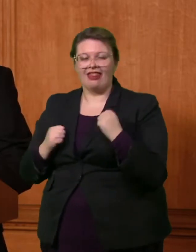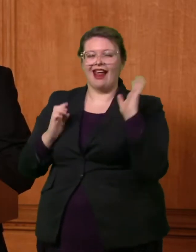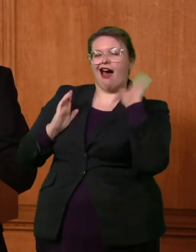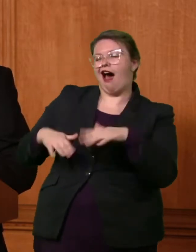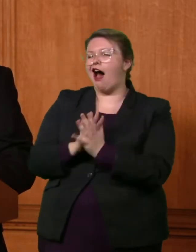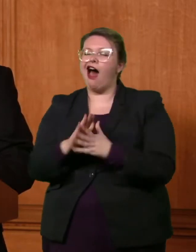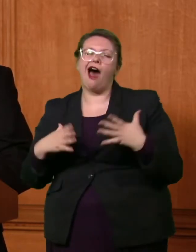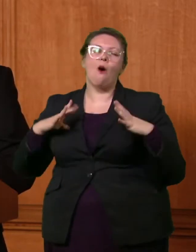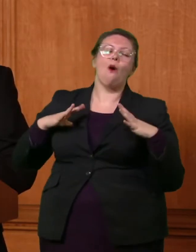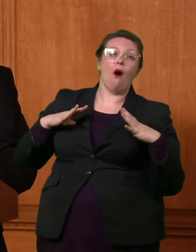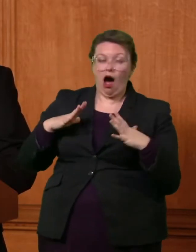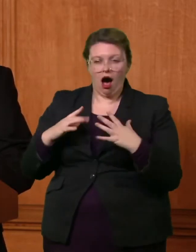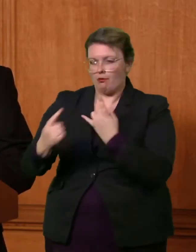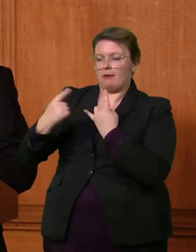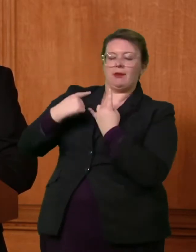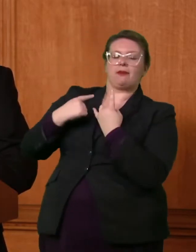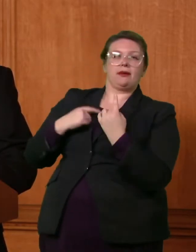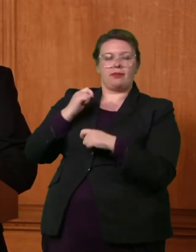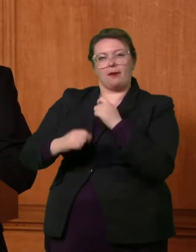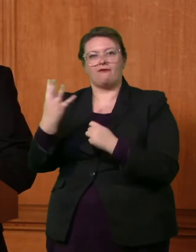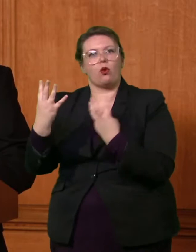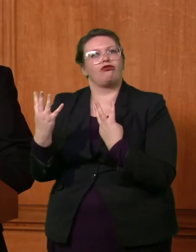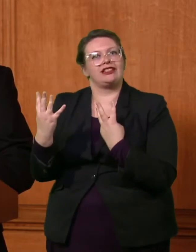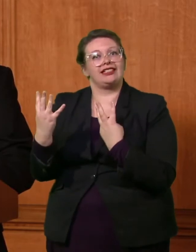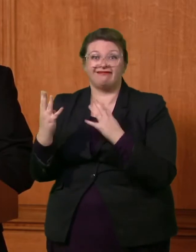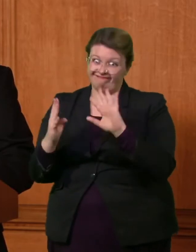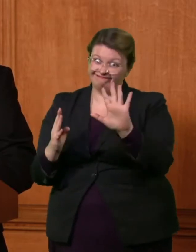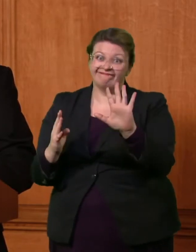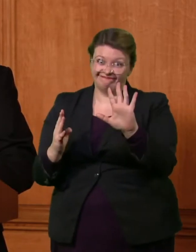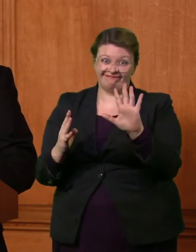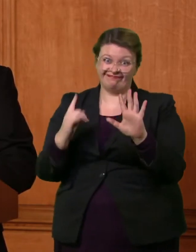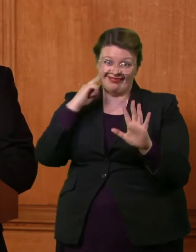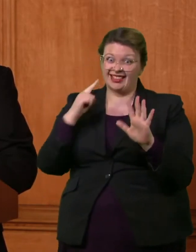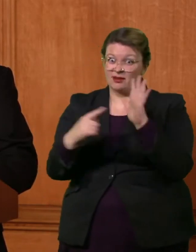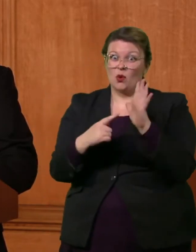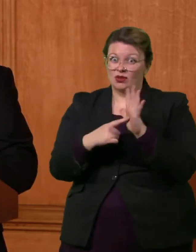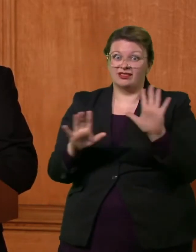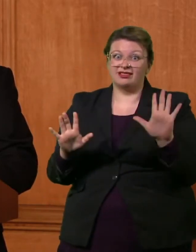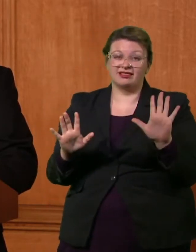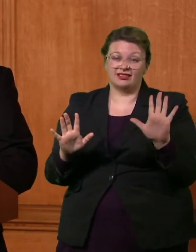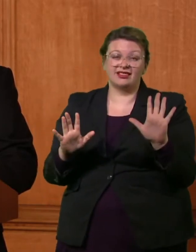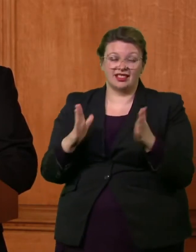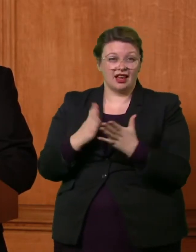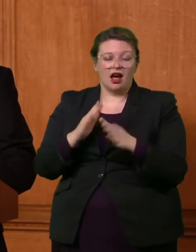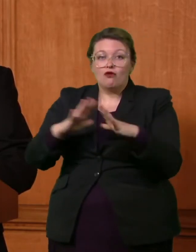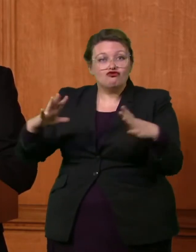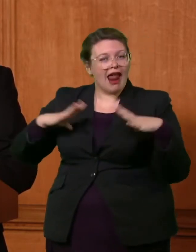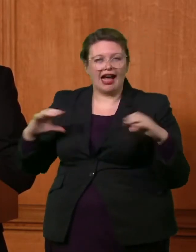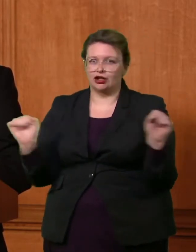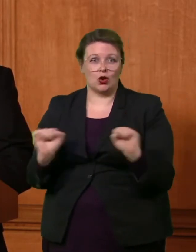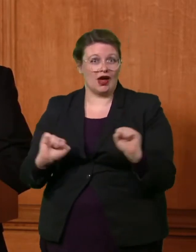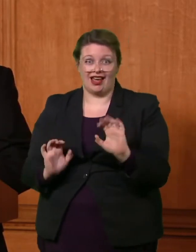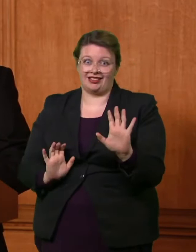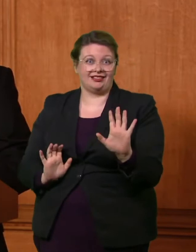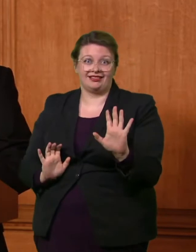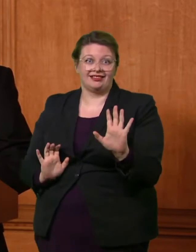now. It is too early to relax. Just continue to maintain discipline and hang on.